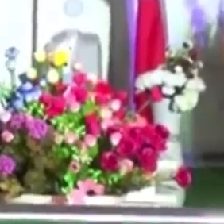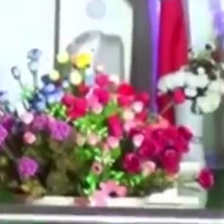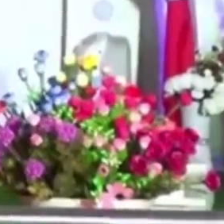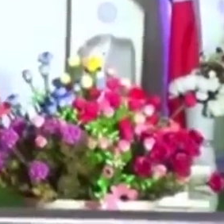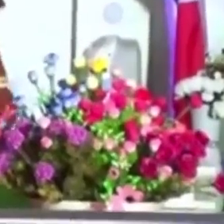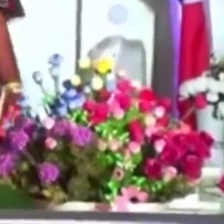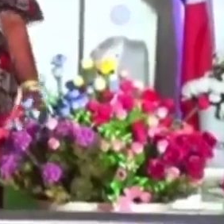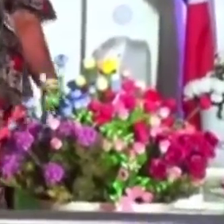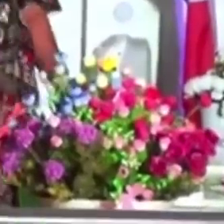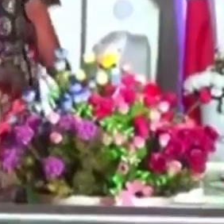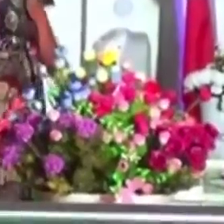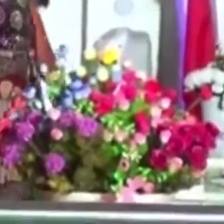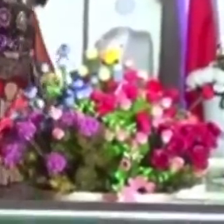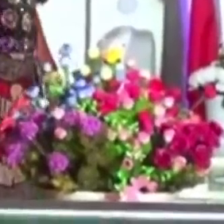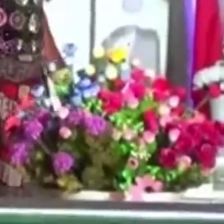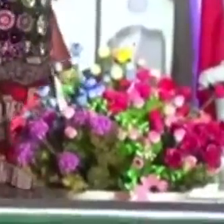Oh, Yadwa.